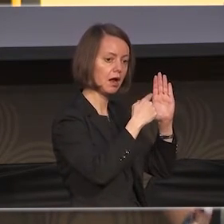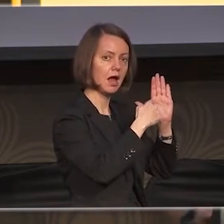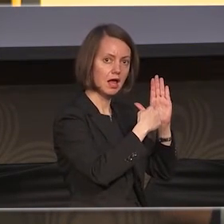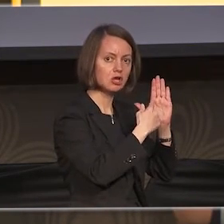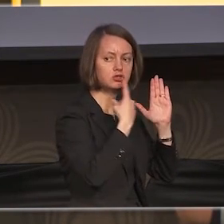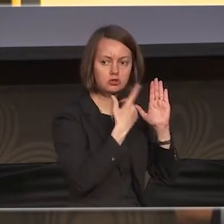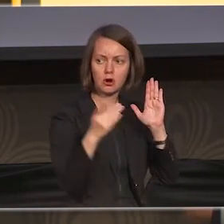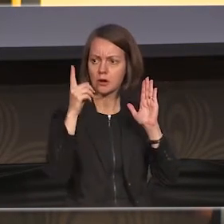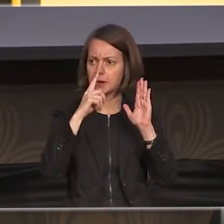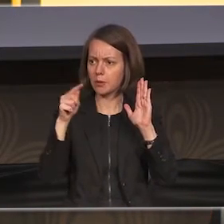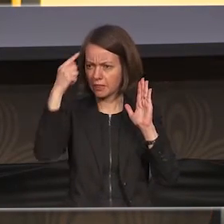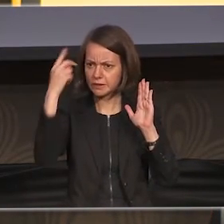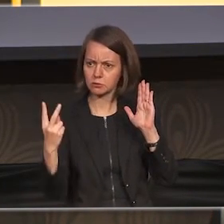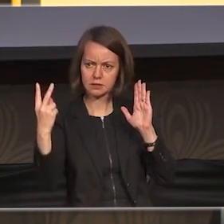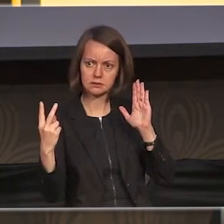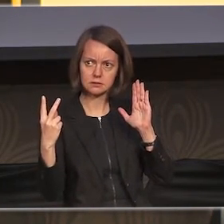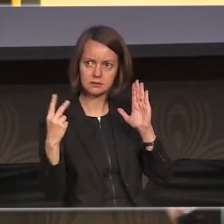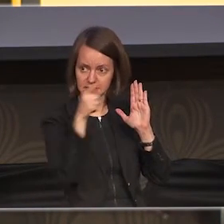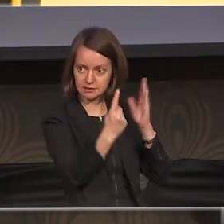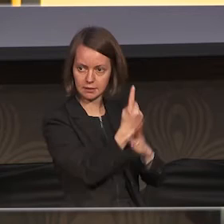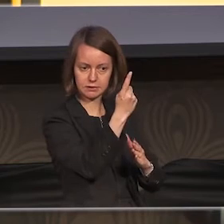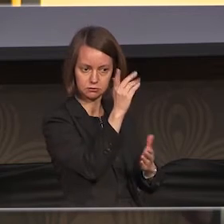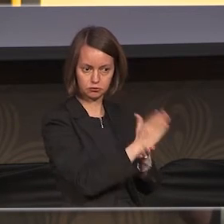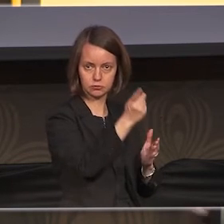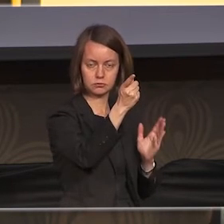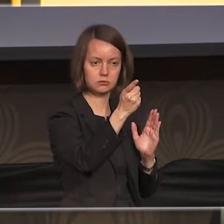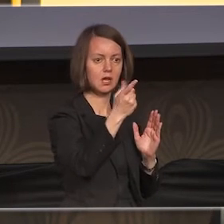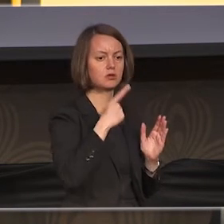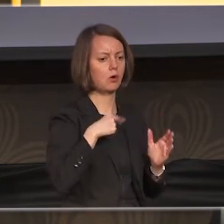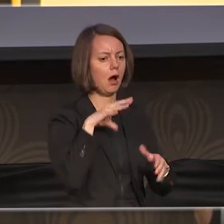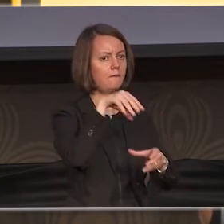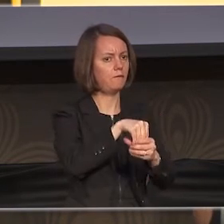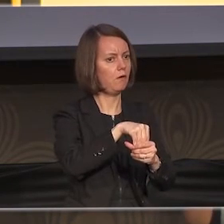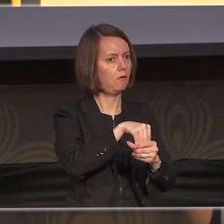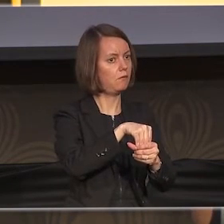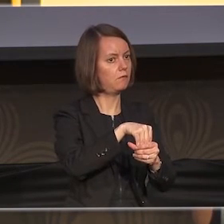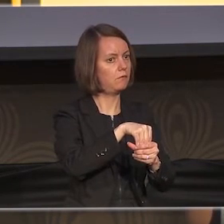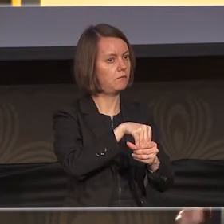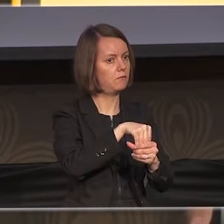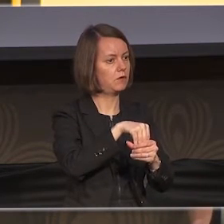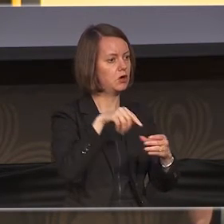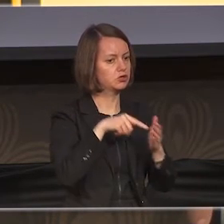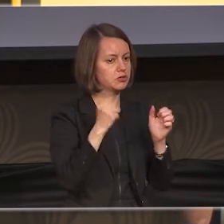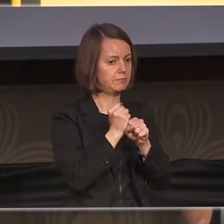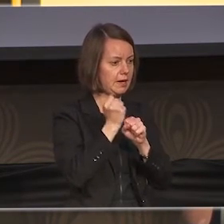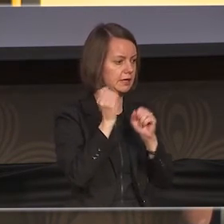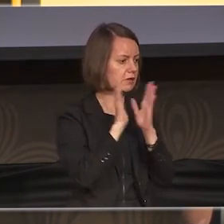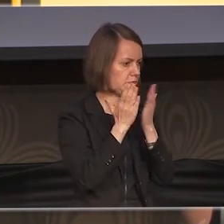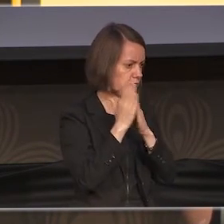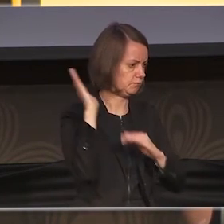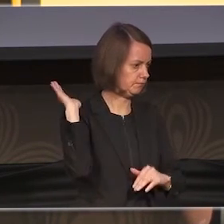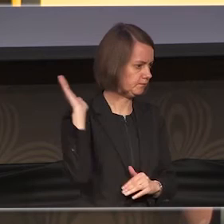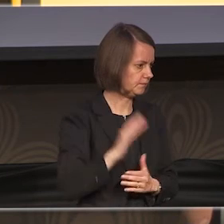and think, which is why I participated in pulling together this